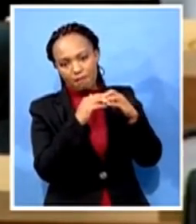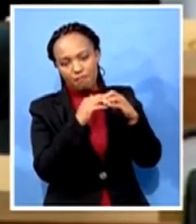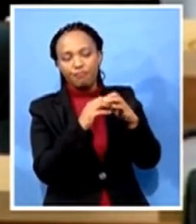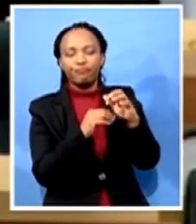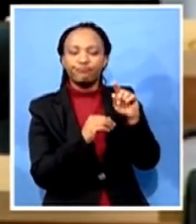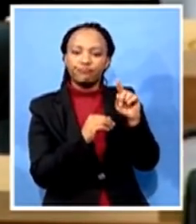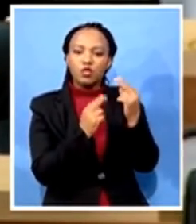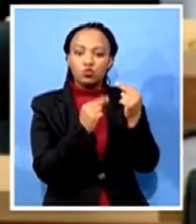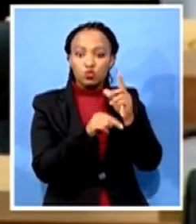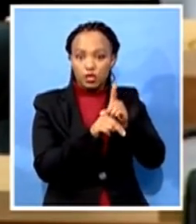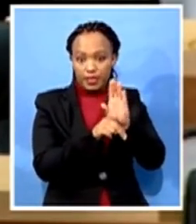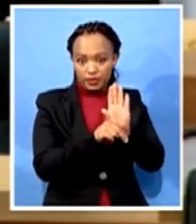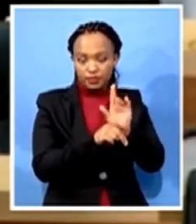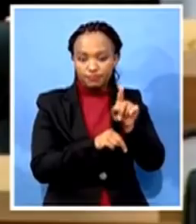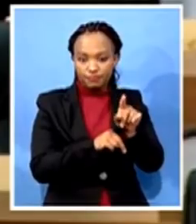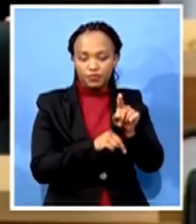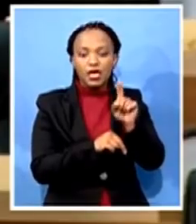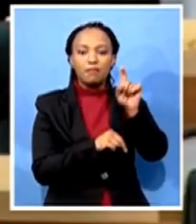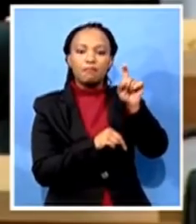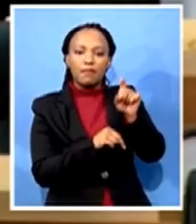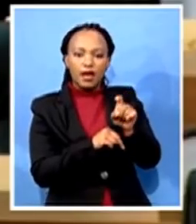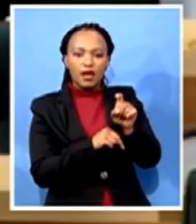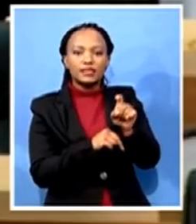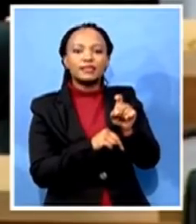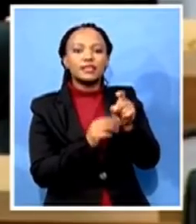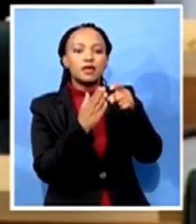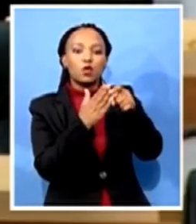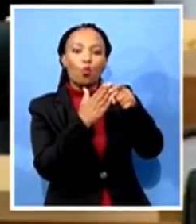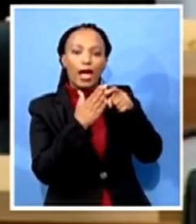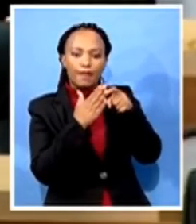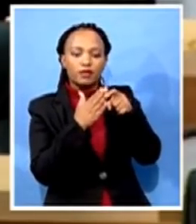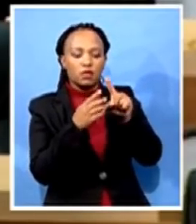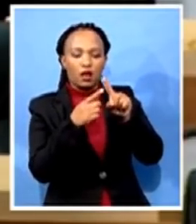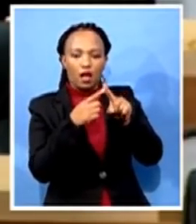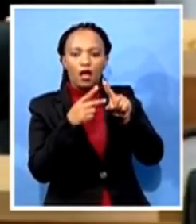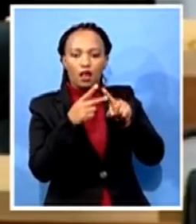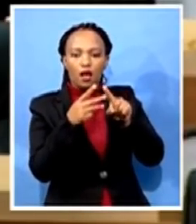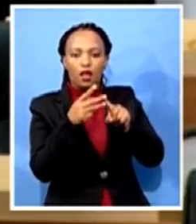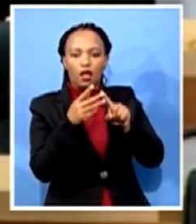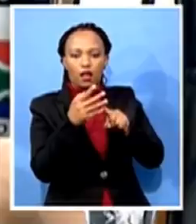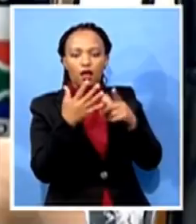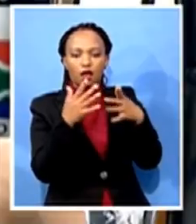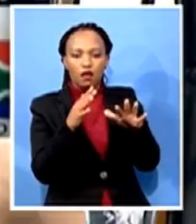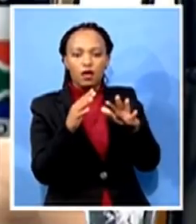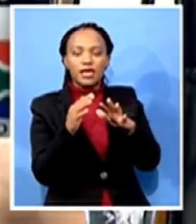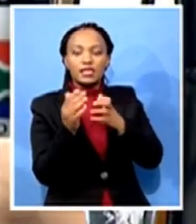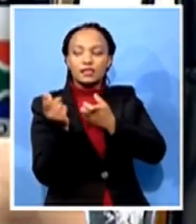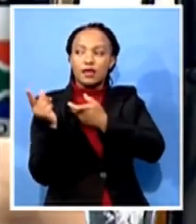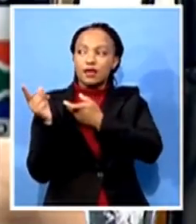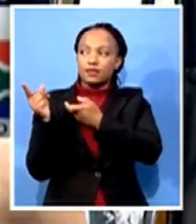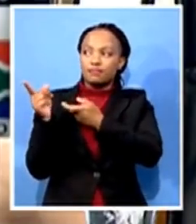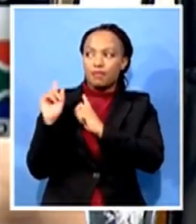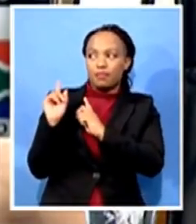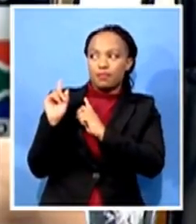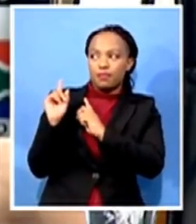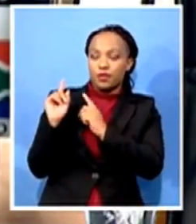comply with certain requirements, and that instruction was passed on to you, I understand. Is that correct? The